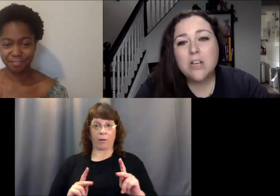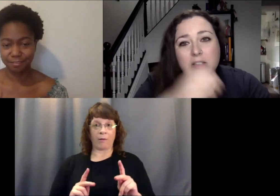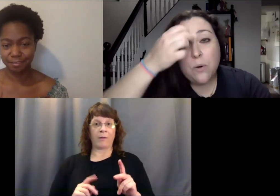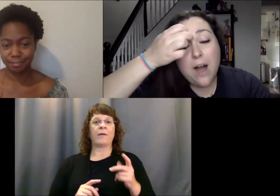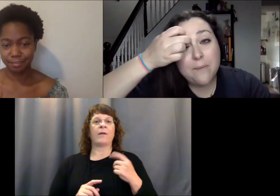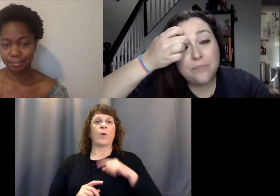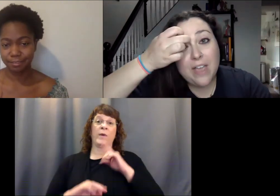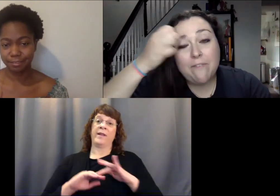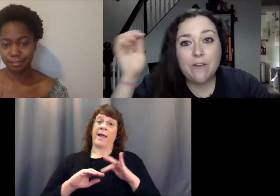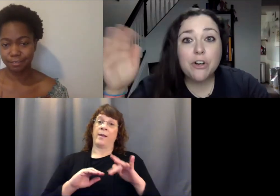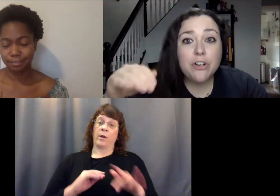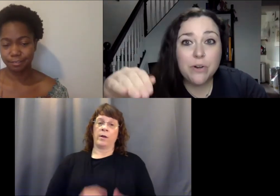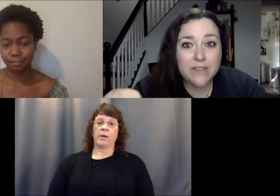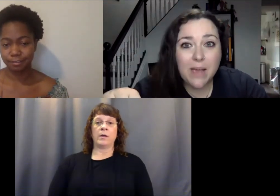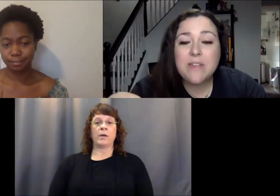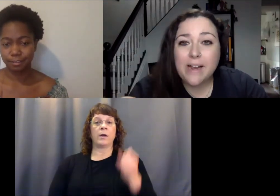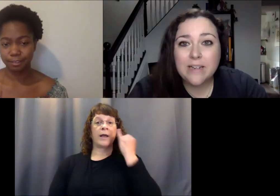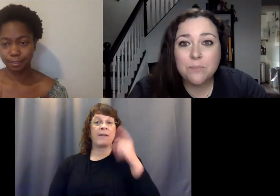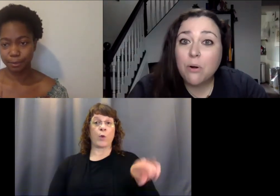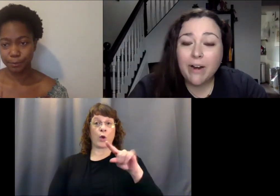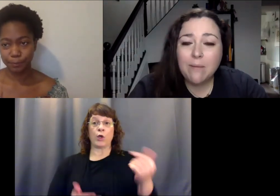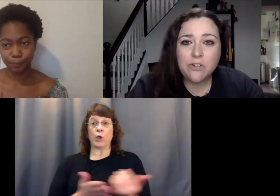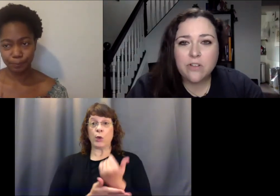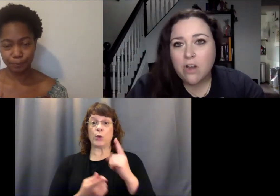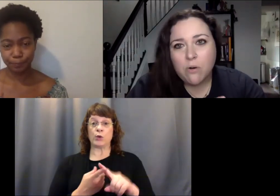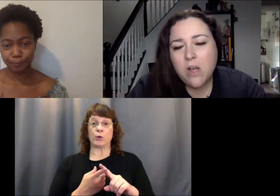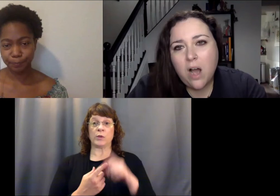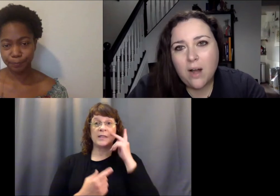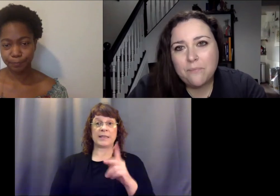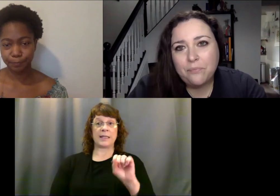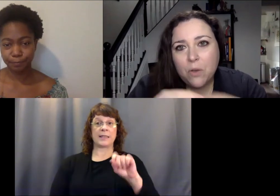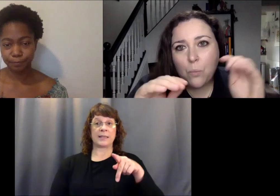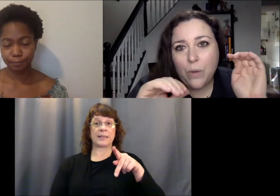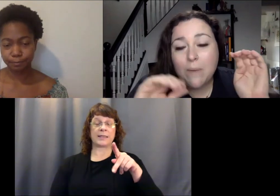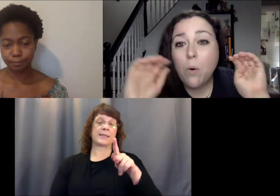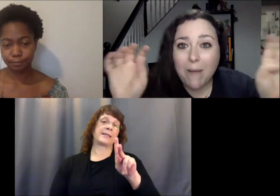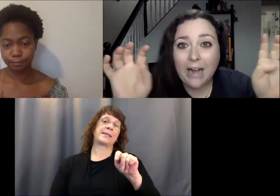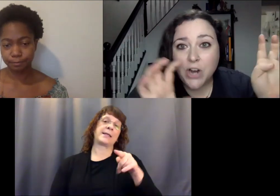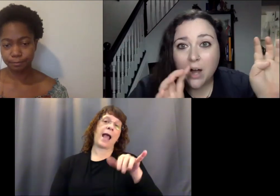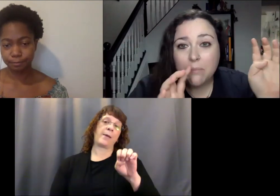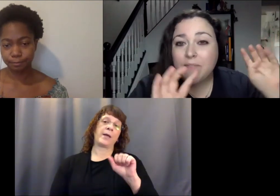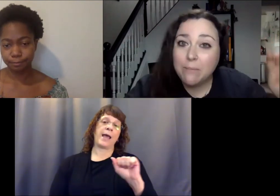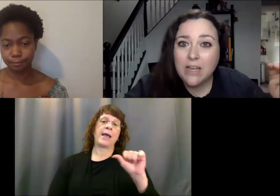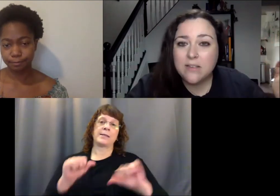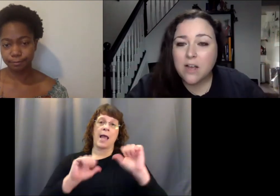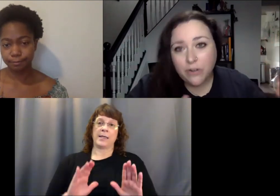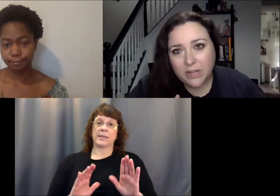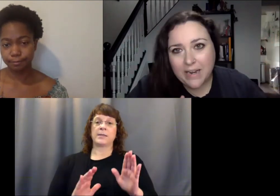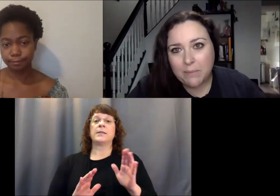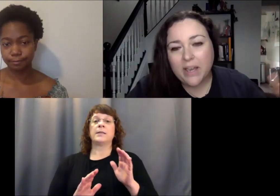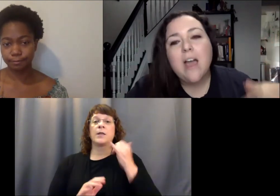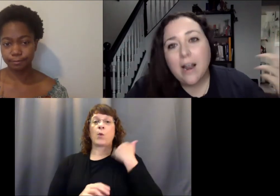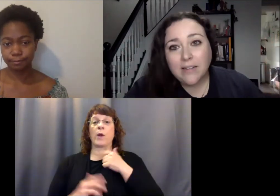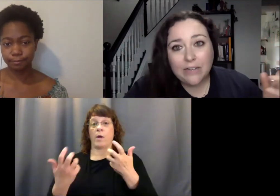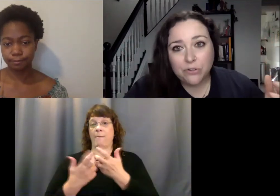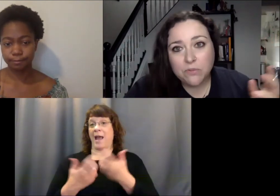available. So if you're new to the Skype a Scientist program, just so you know, we will match up families during the